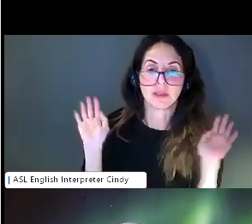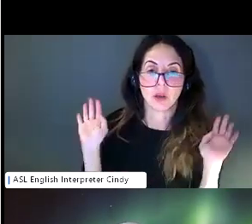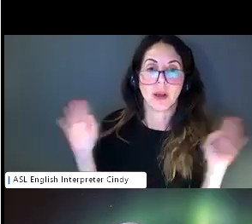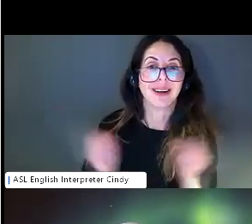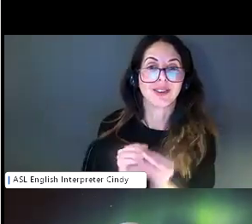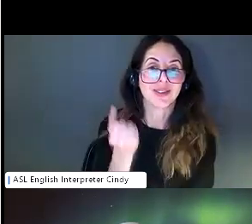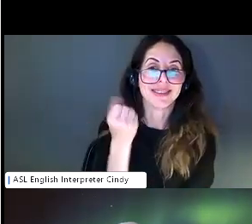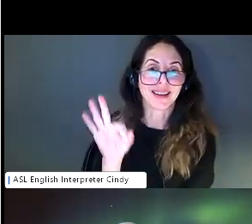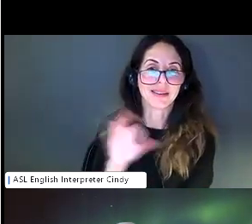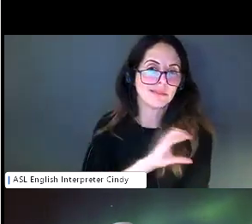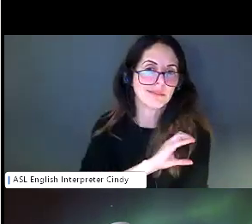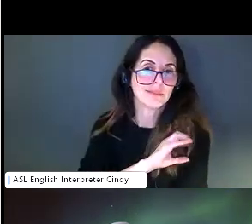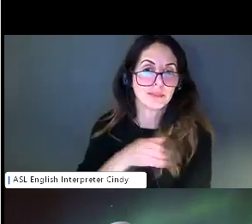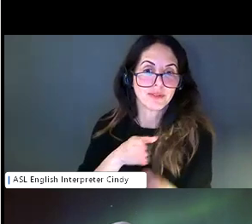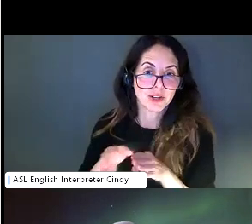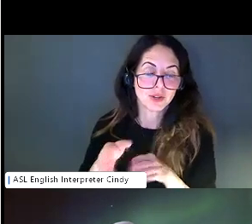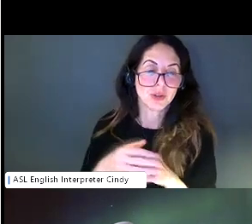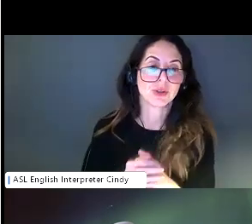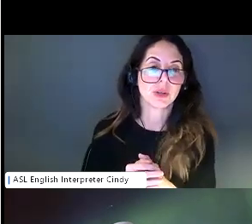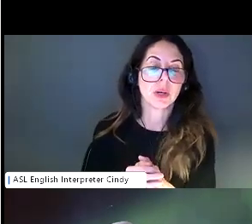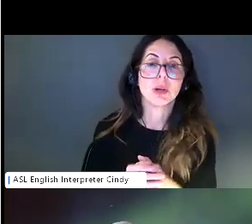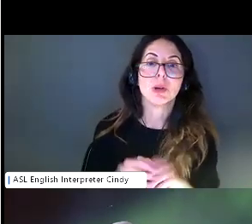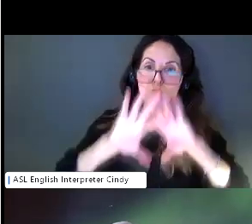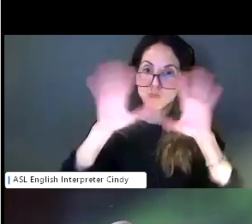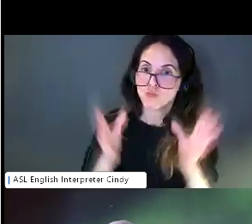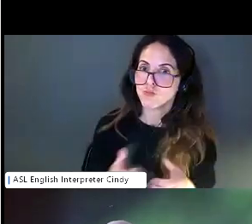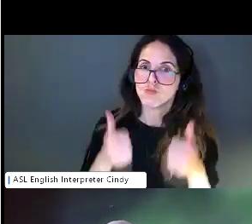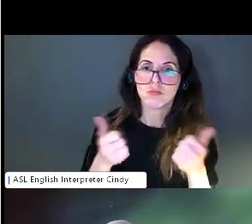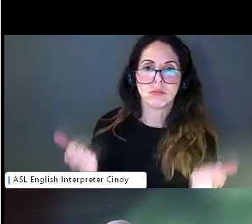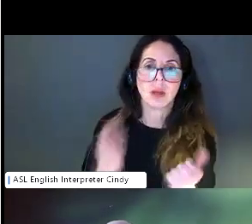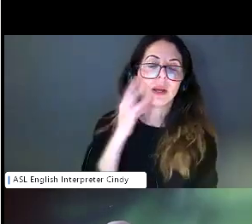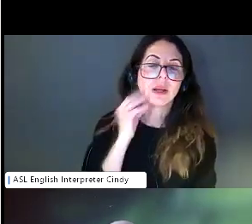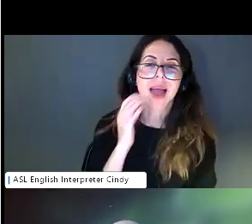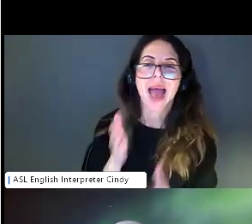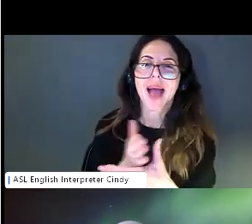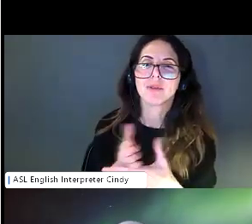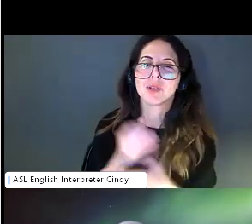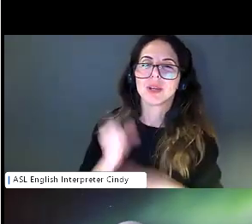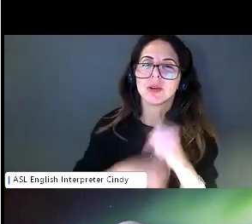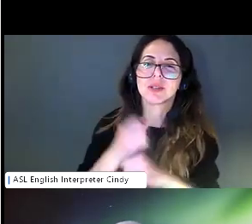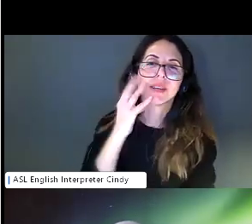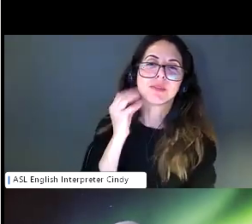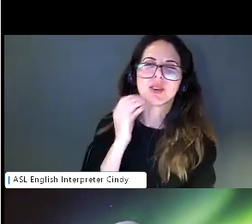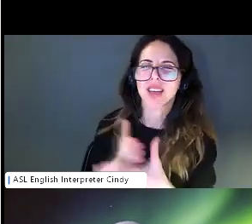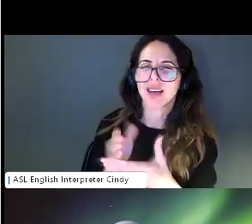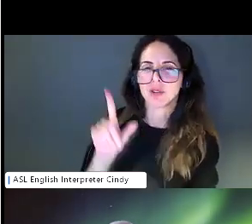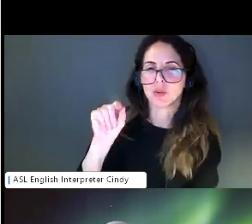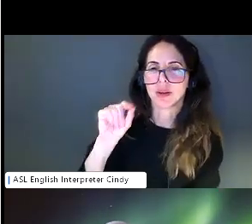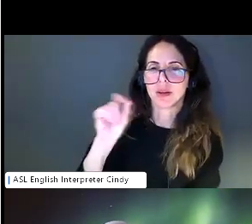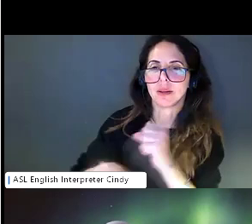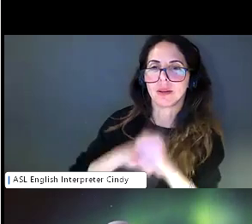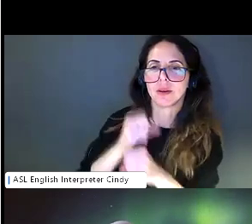enforcement professionals, and there was a high overall level of experience. The average number of years in the profession was 20. And